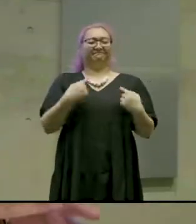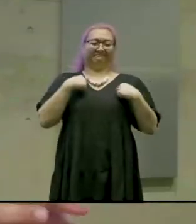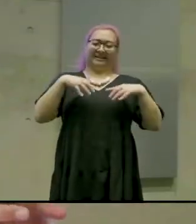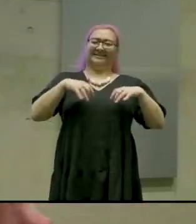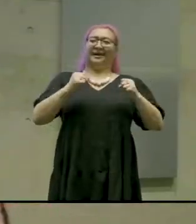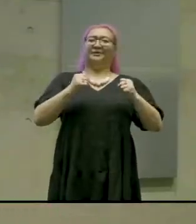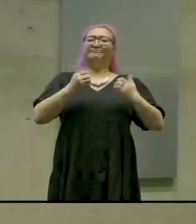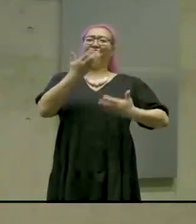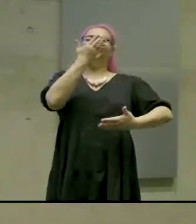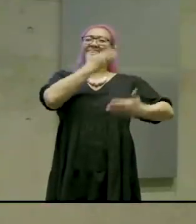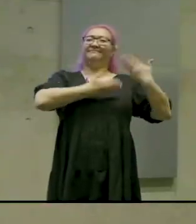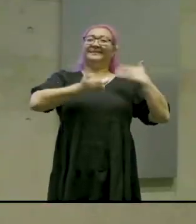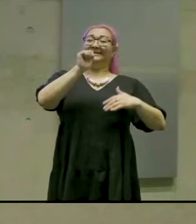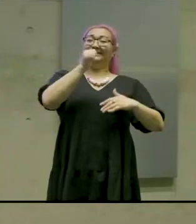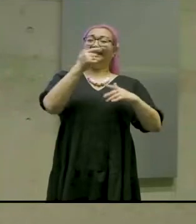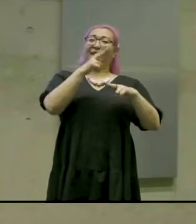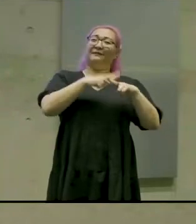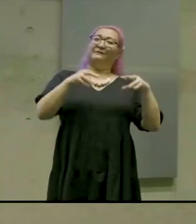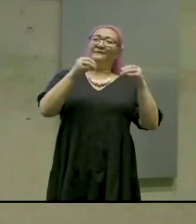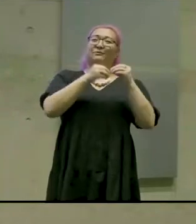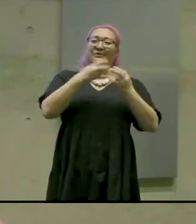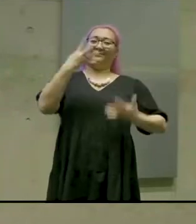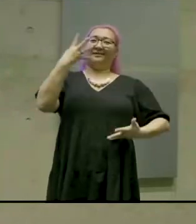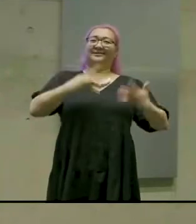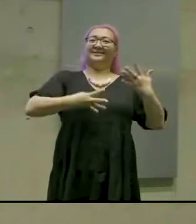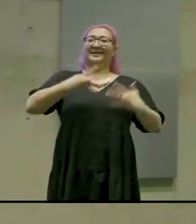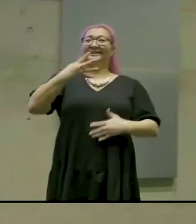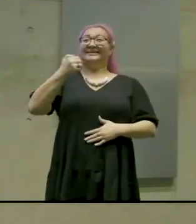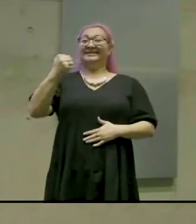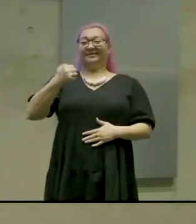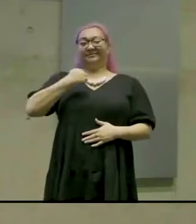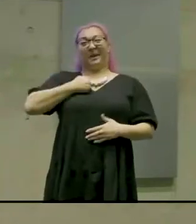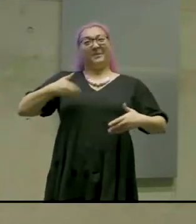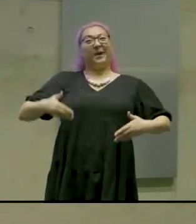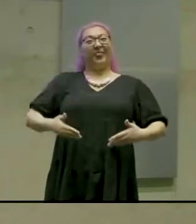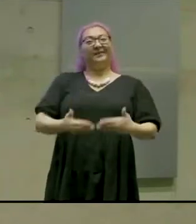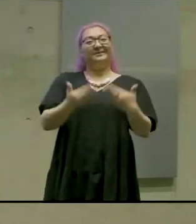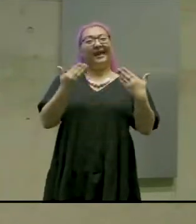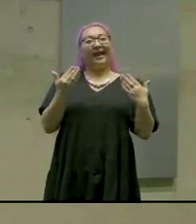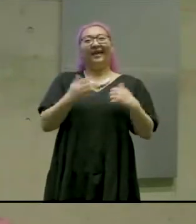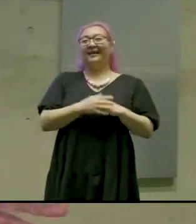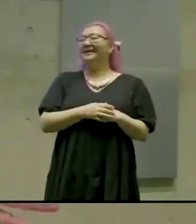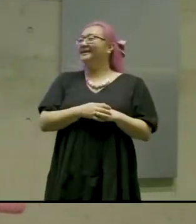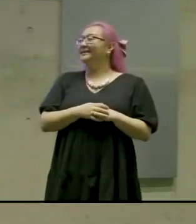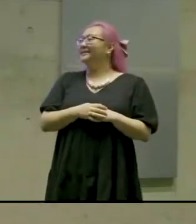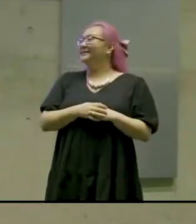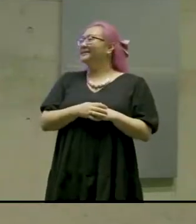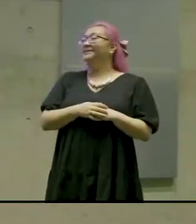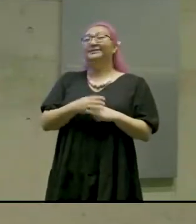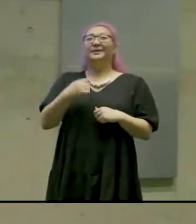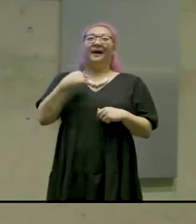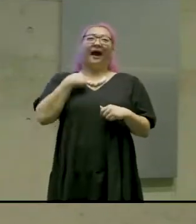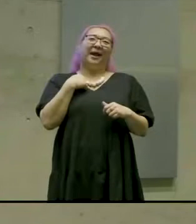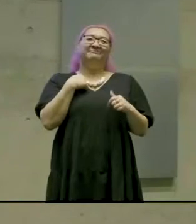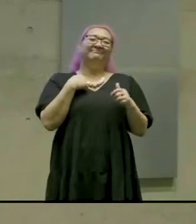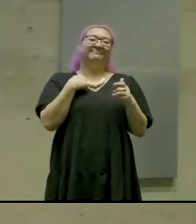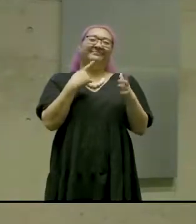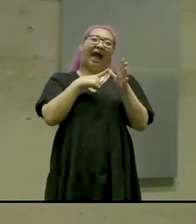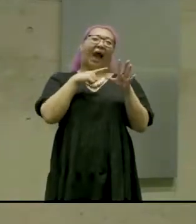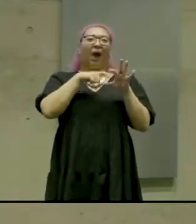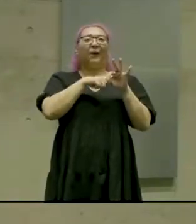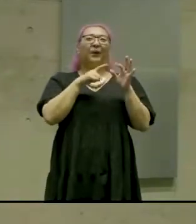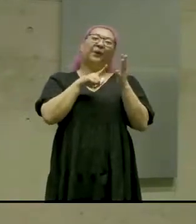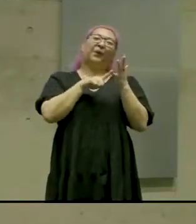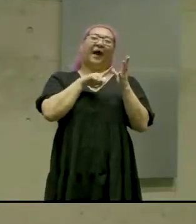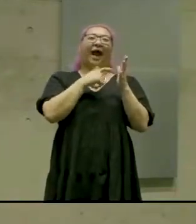February 1996, which is my birth date. So yeah, I'm an Aquarius. And I